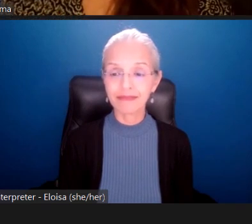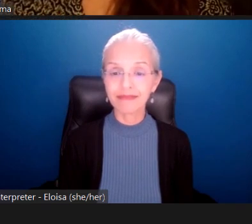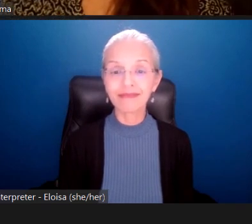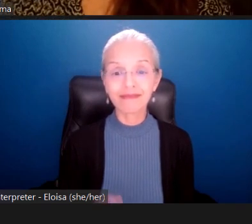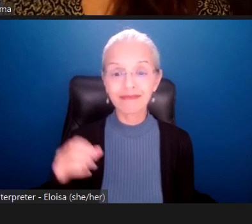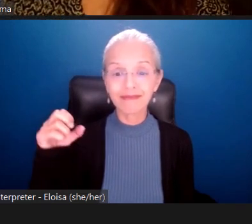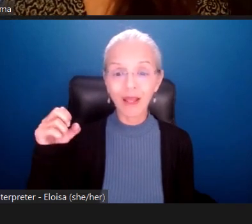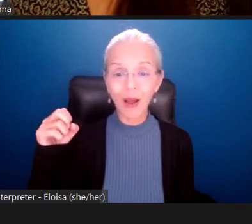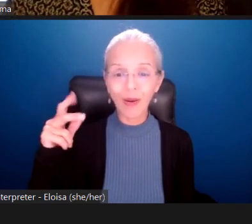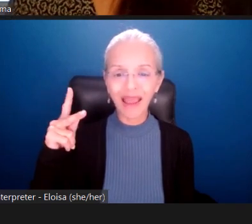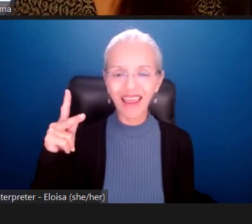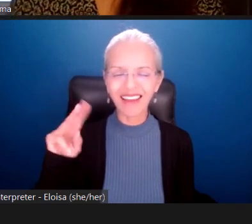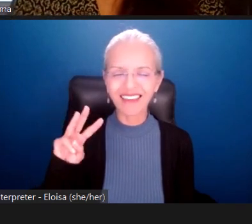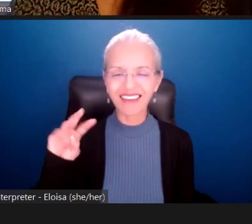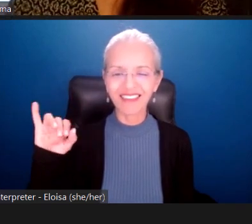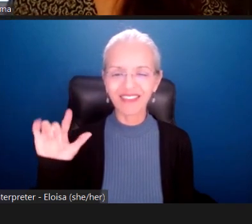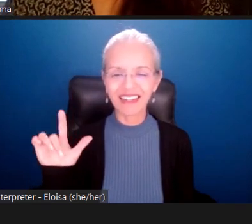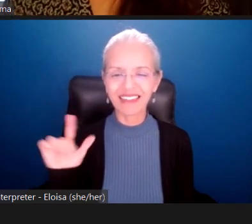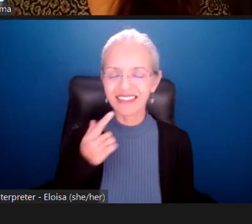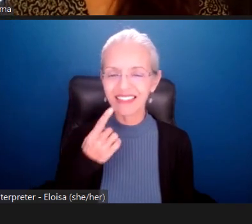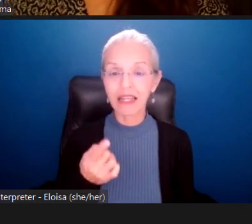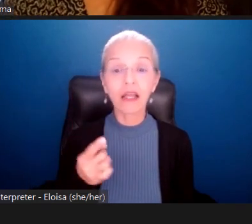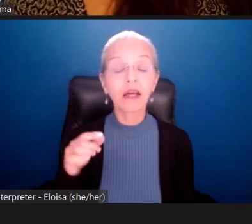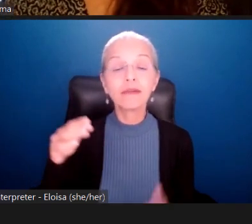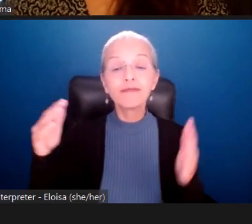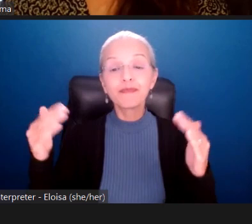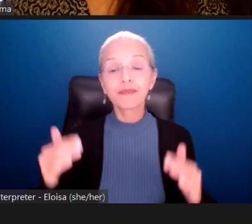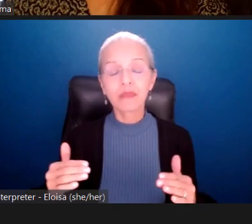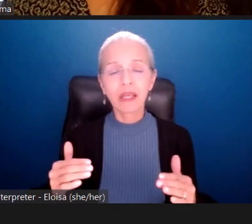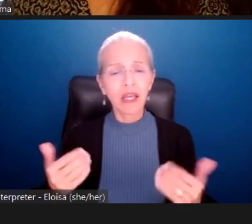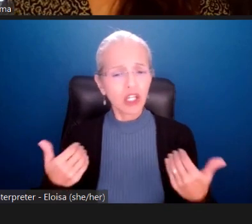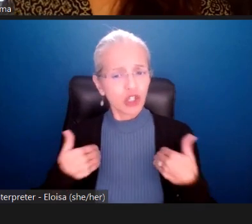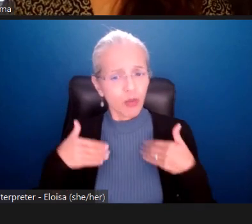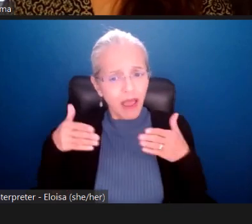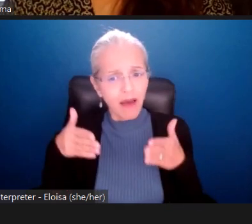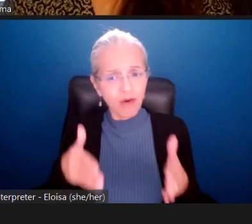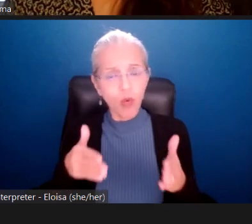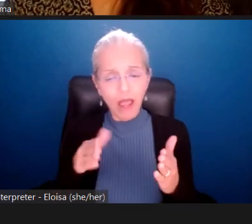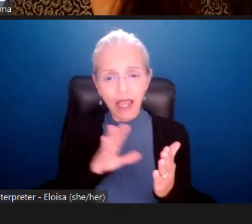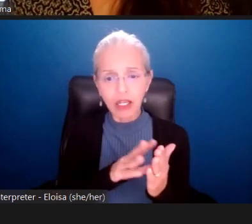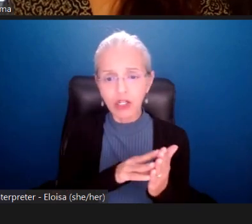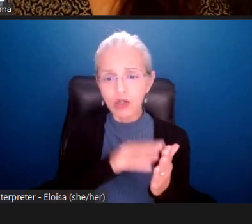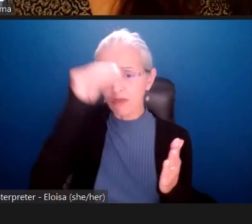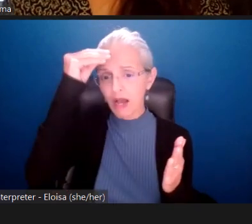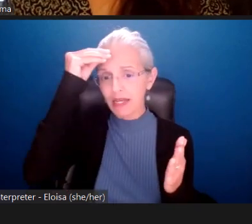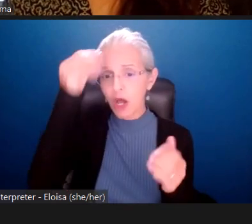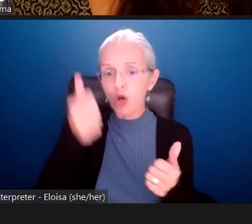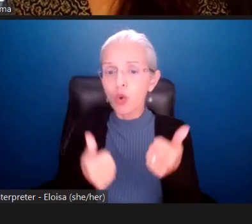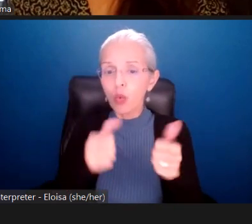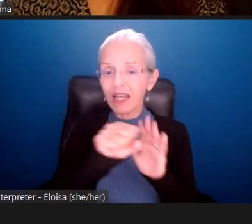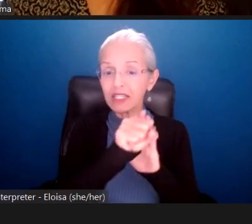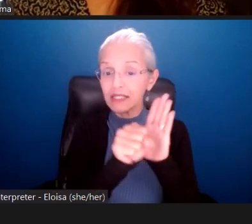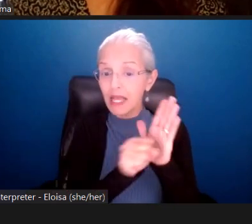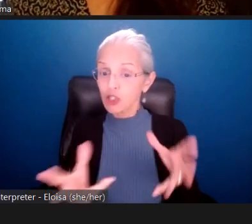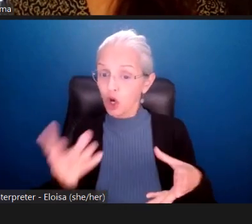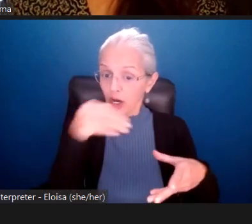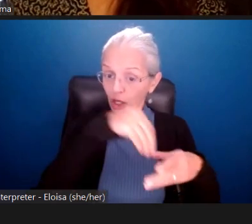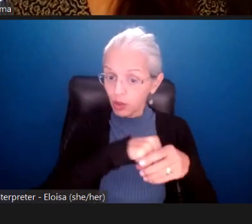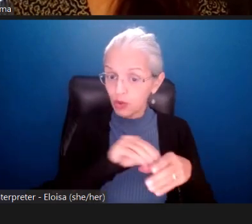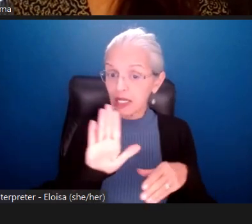Okay. Is there a way to find out which states are included in your study?